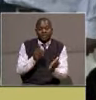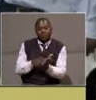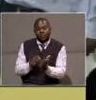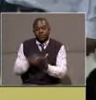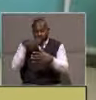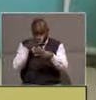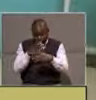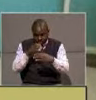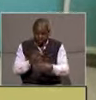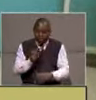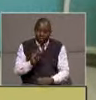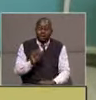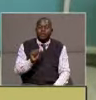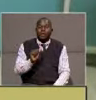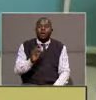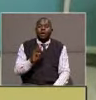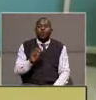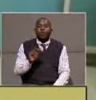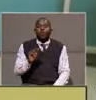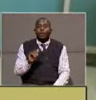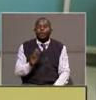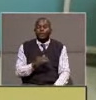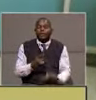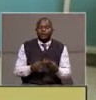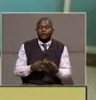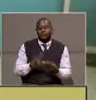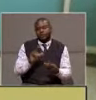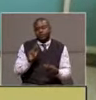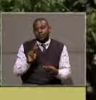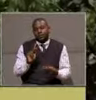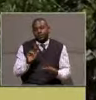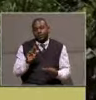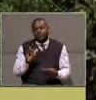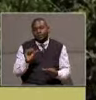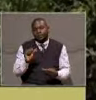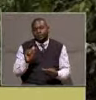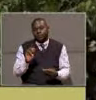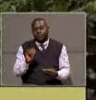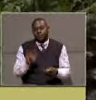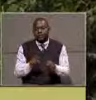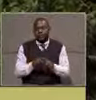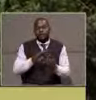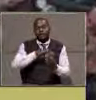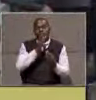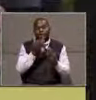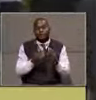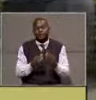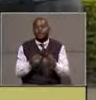in Kawanda, Isimba Maize Farm, and Farm Inputs Care Center Factory, found in Masindi and Malaba.